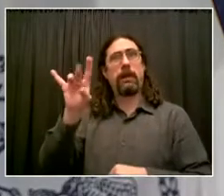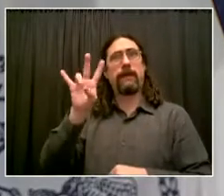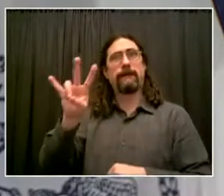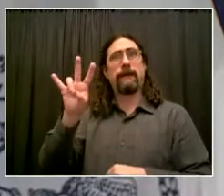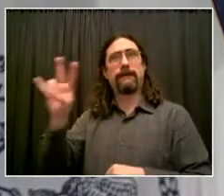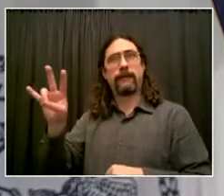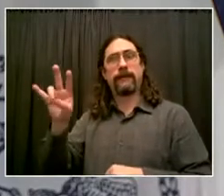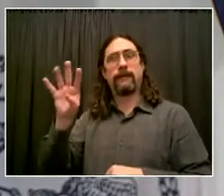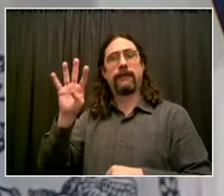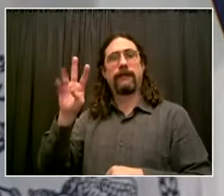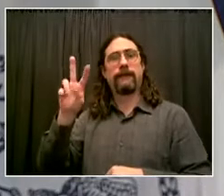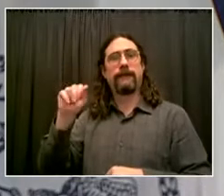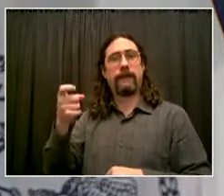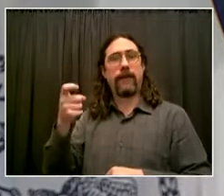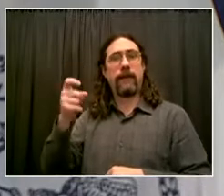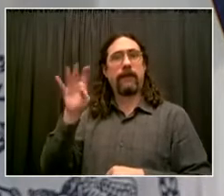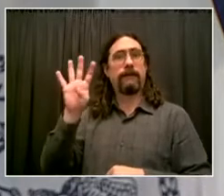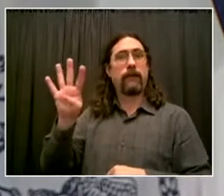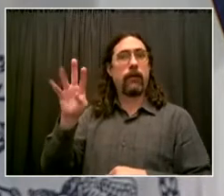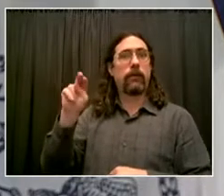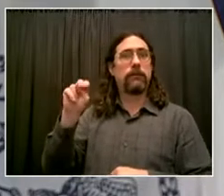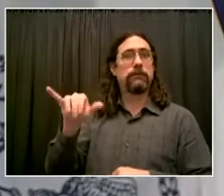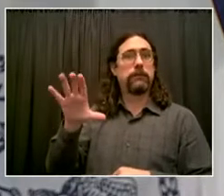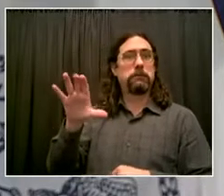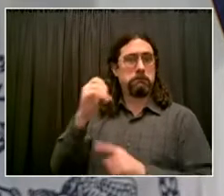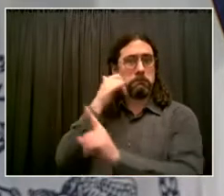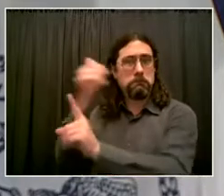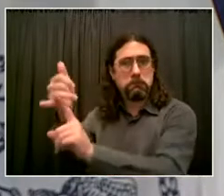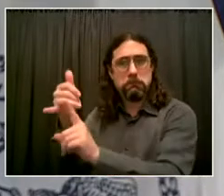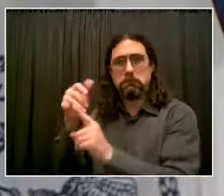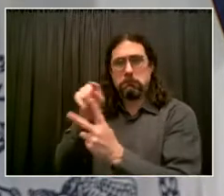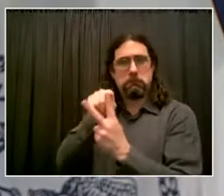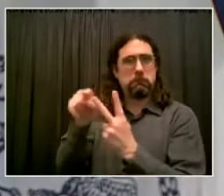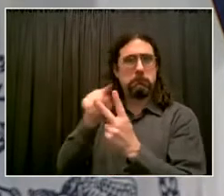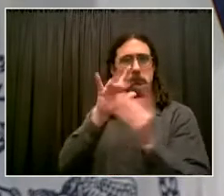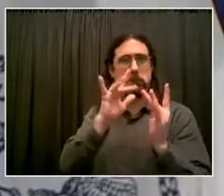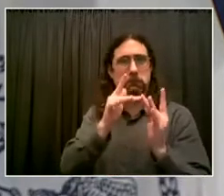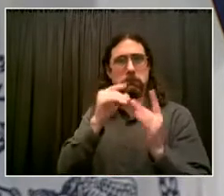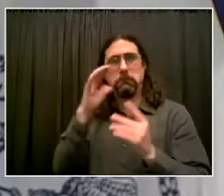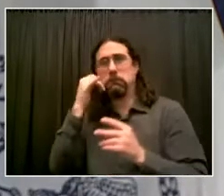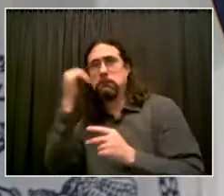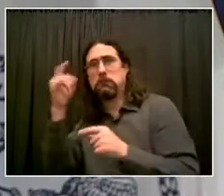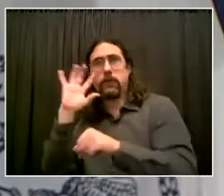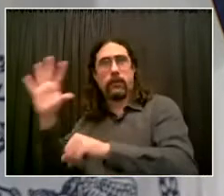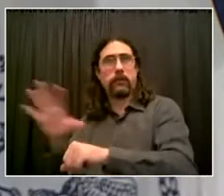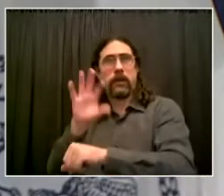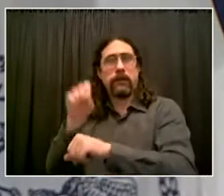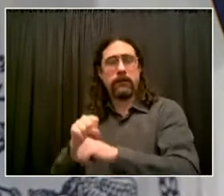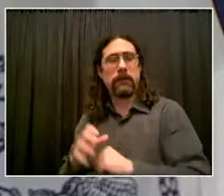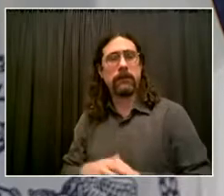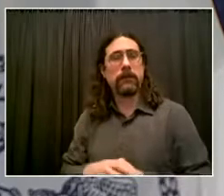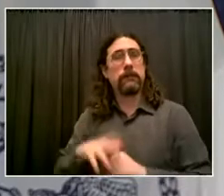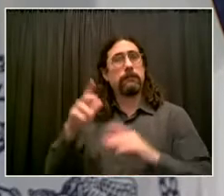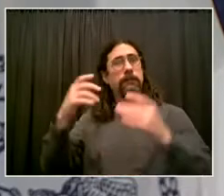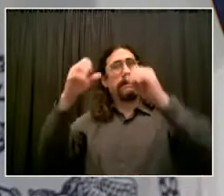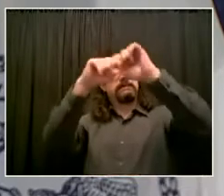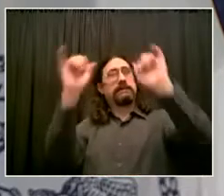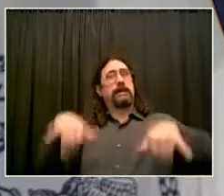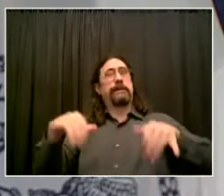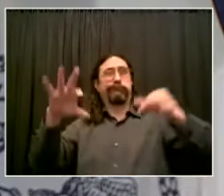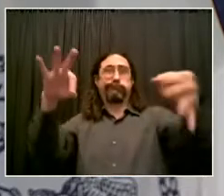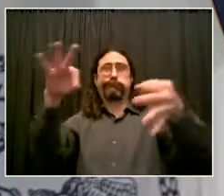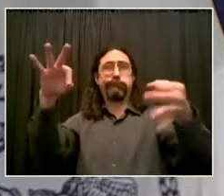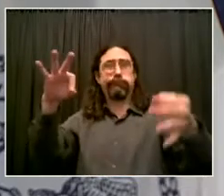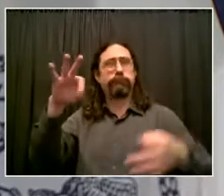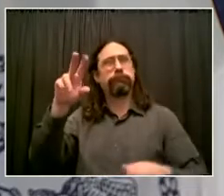stretch, but we've had almost 4 million vaccinations, so something is working for a lot of people, thank God. But Dr. Choksi,